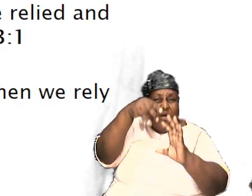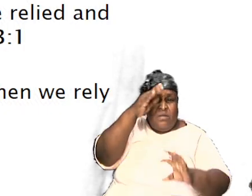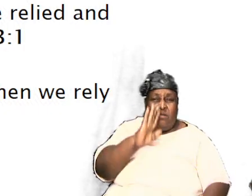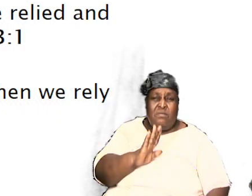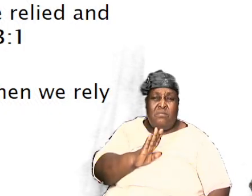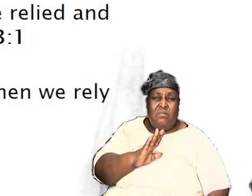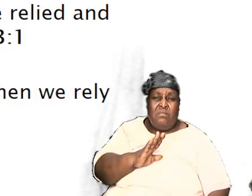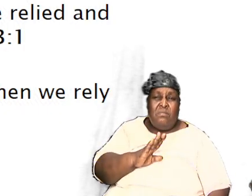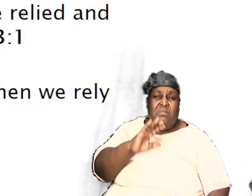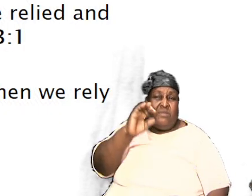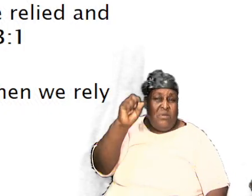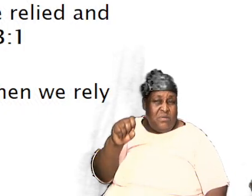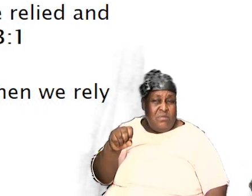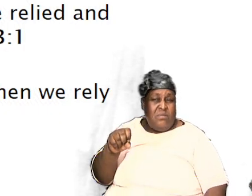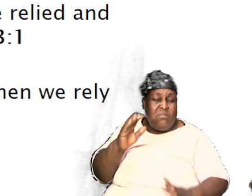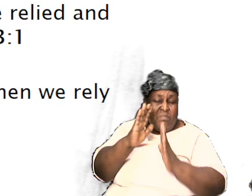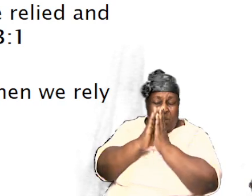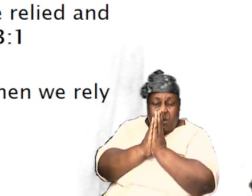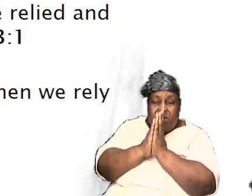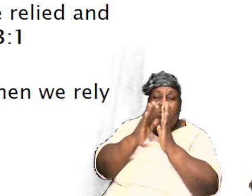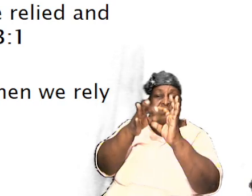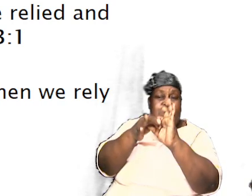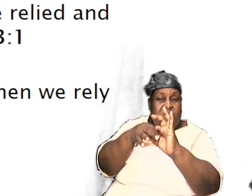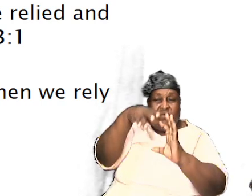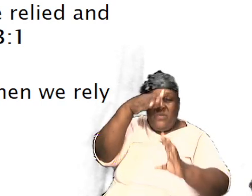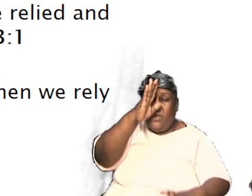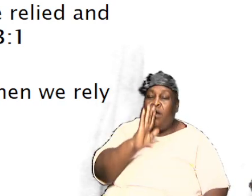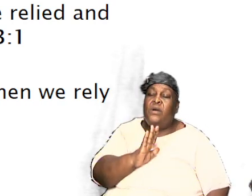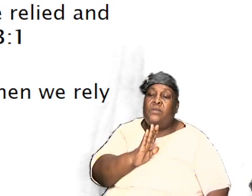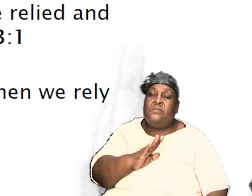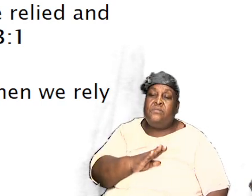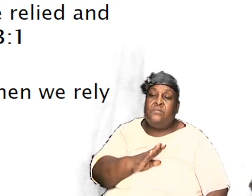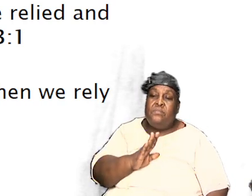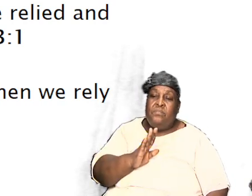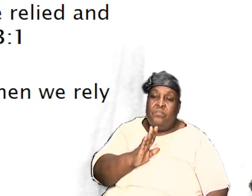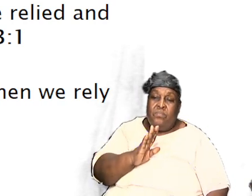a good time to inquire of the Lord.